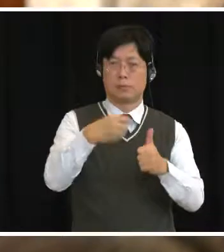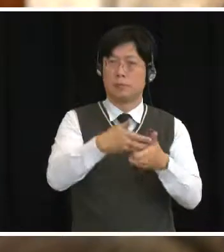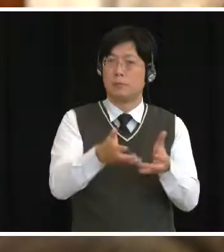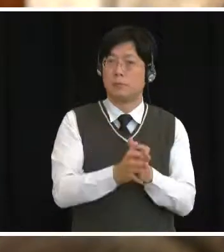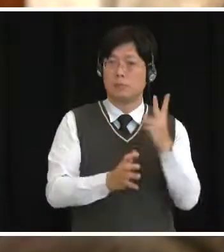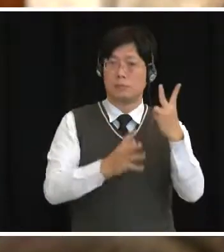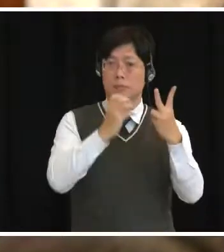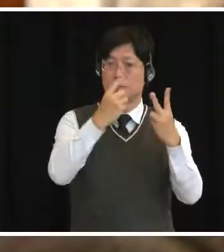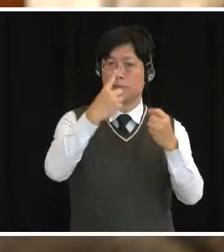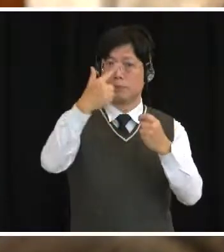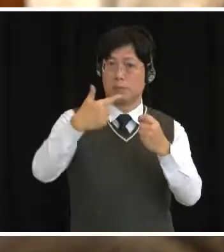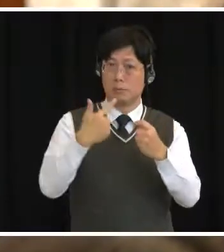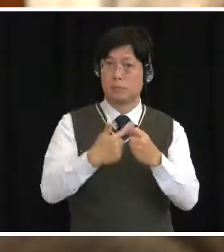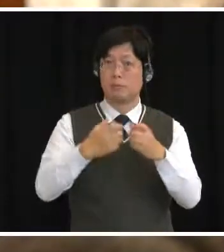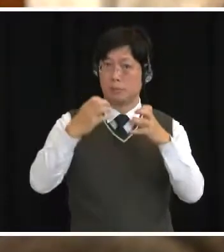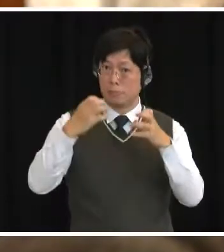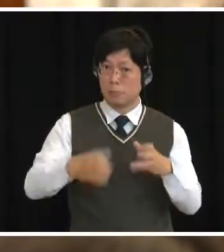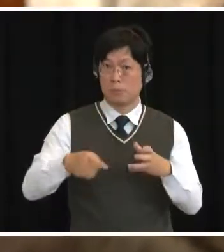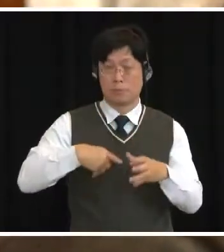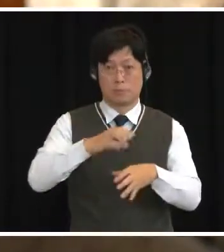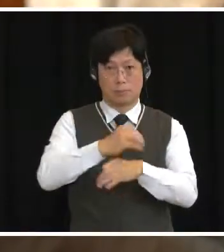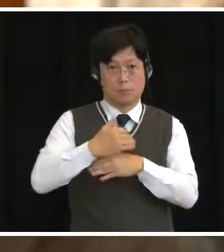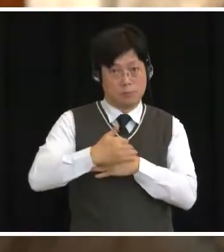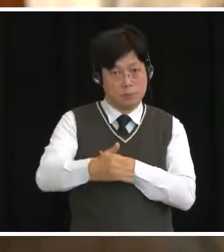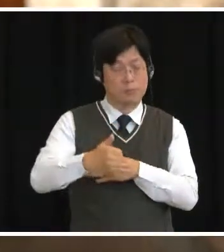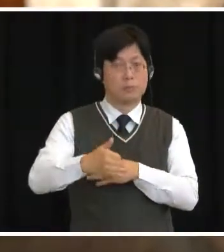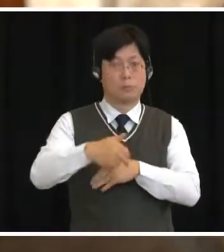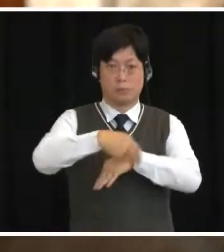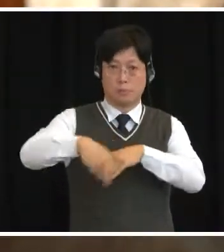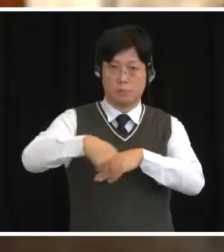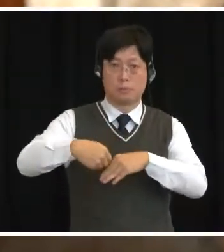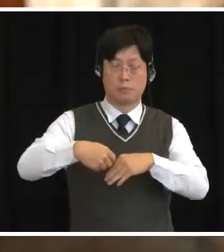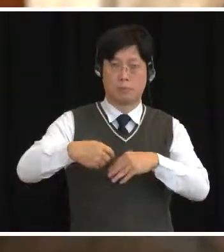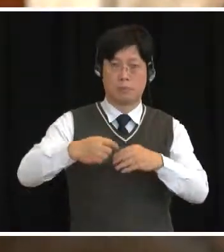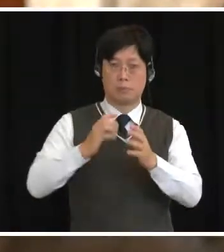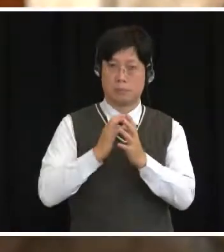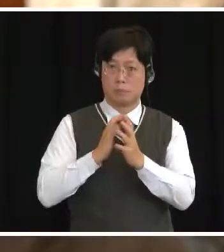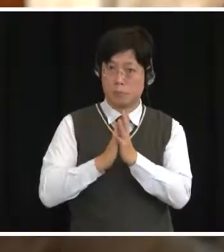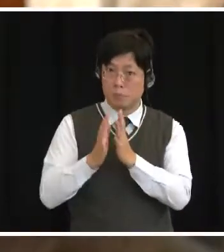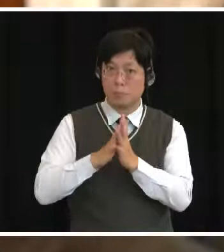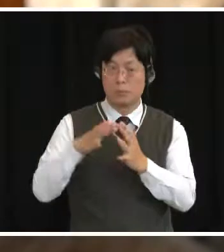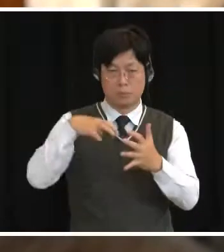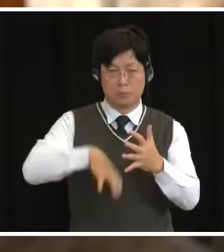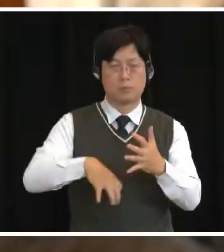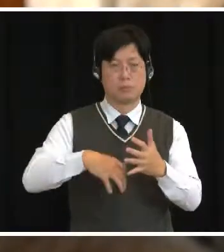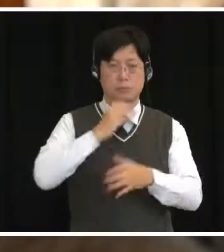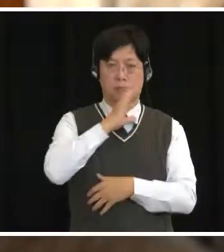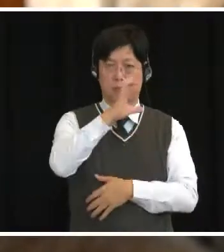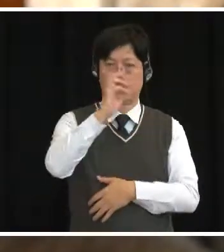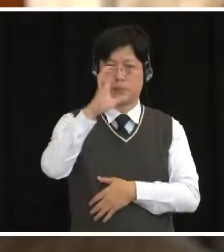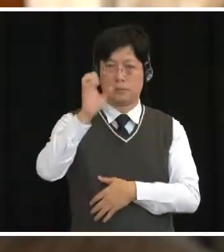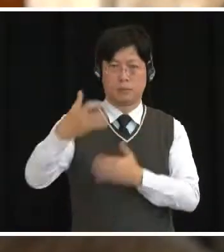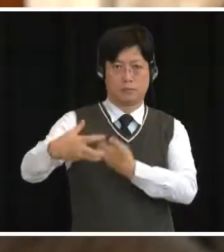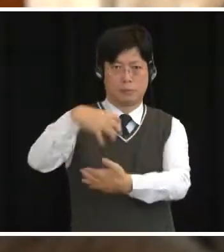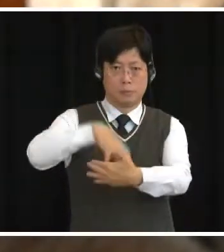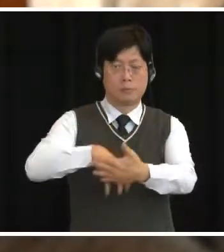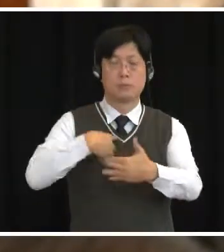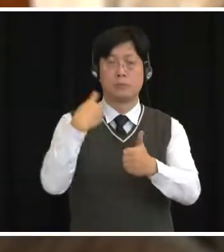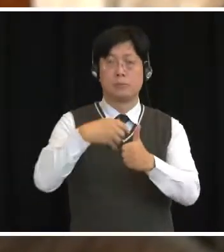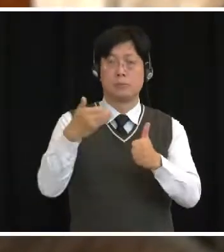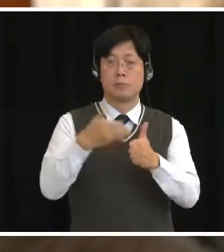and as for teachers, in December 2016,